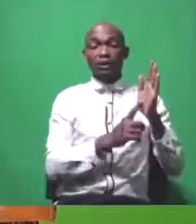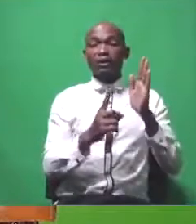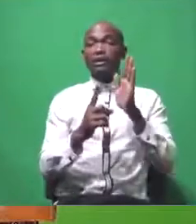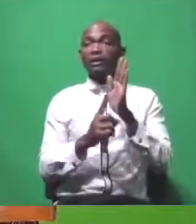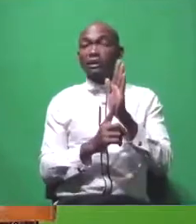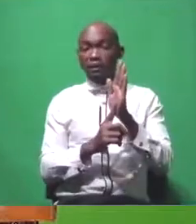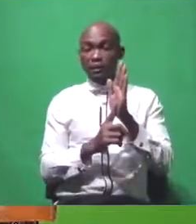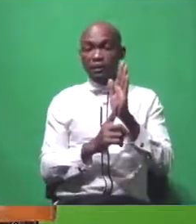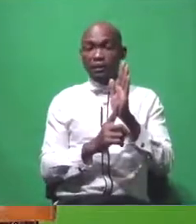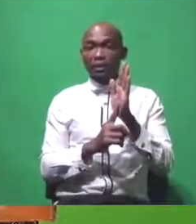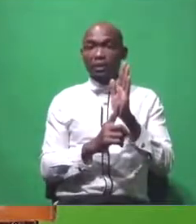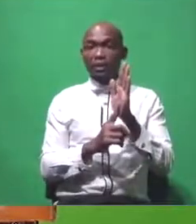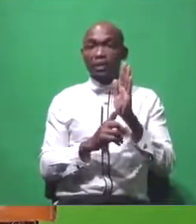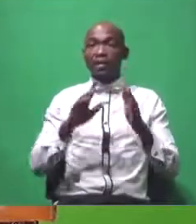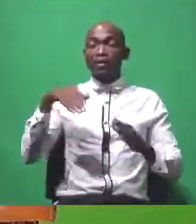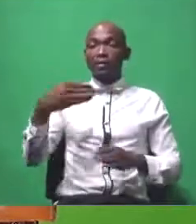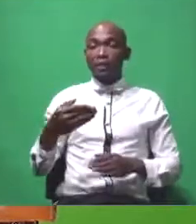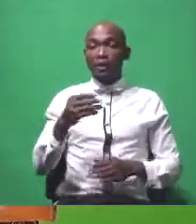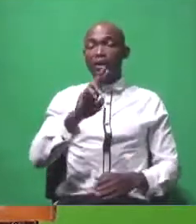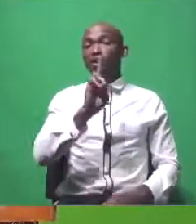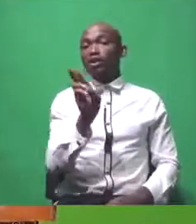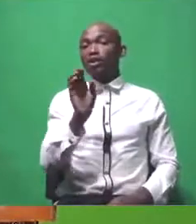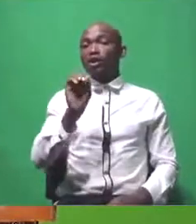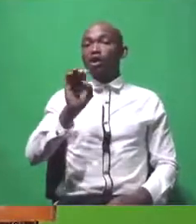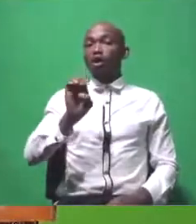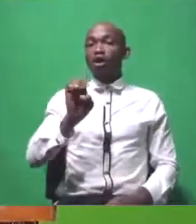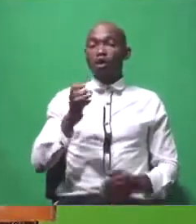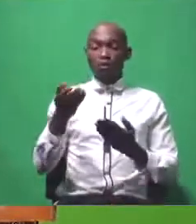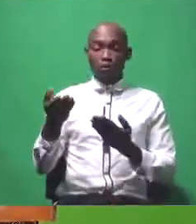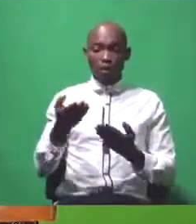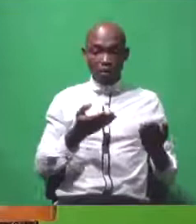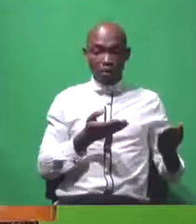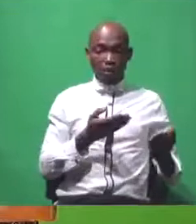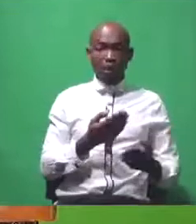266, then hoe will receive